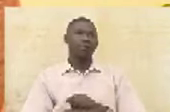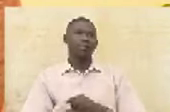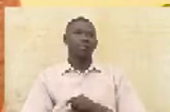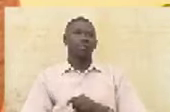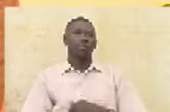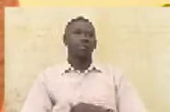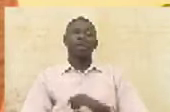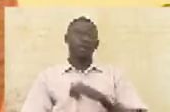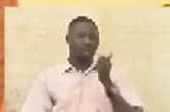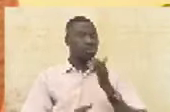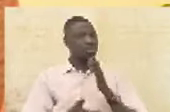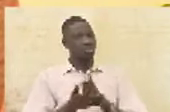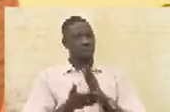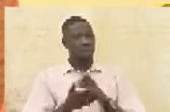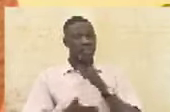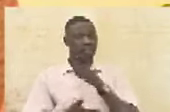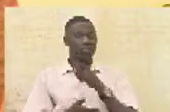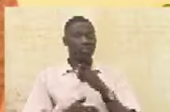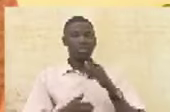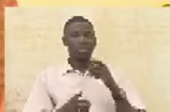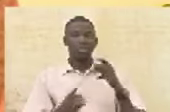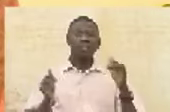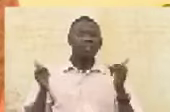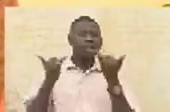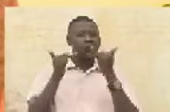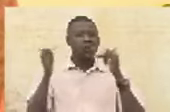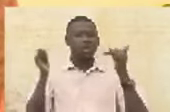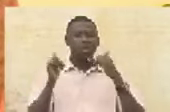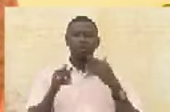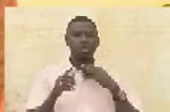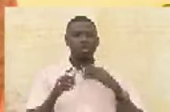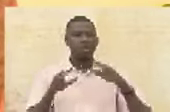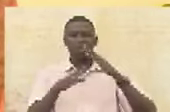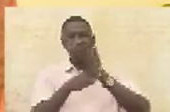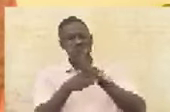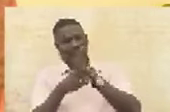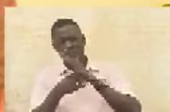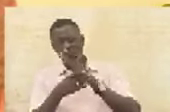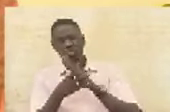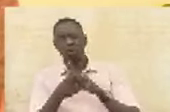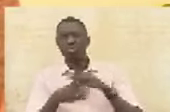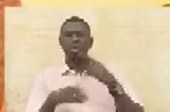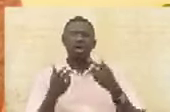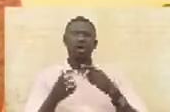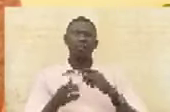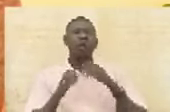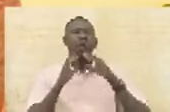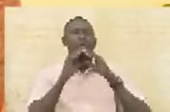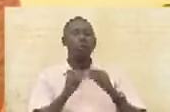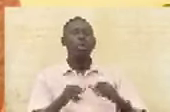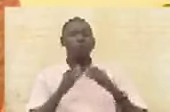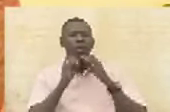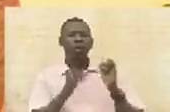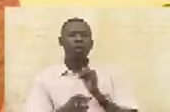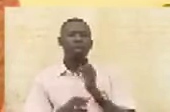And the fact that this ceremony was interrupted by the witch hunters.